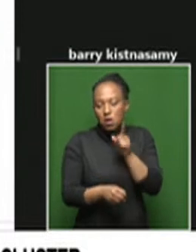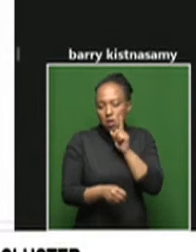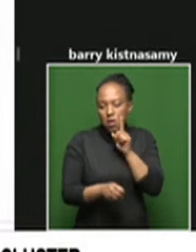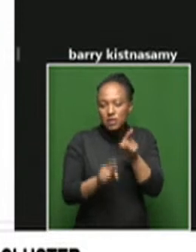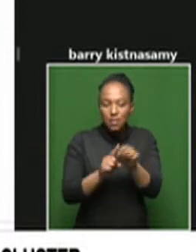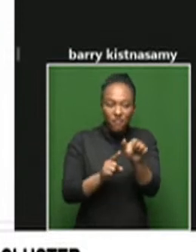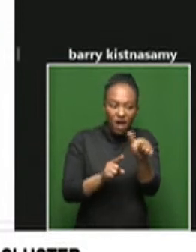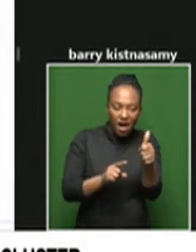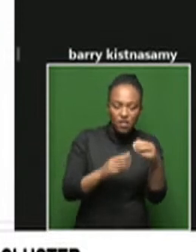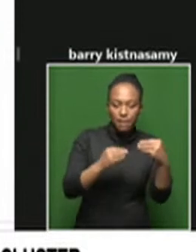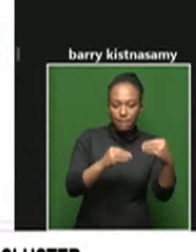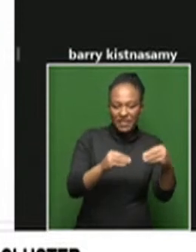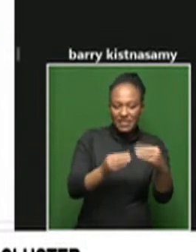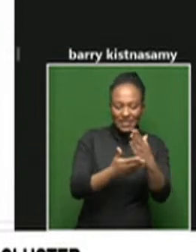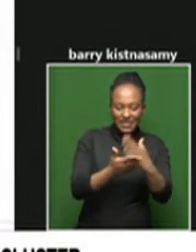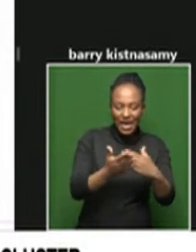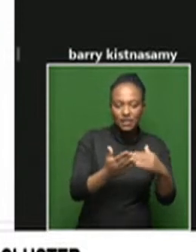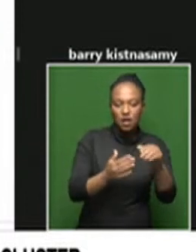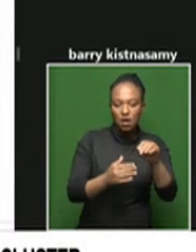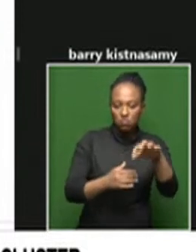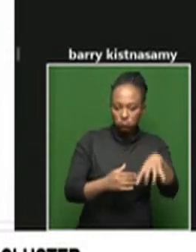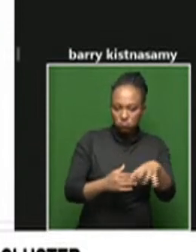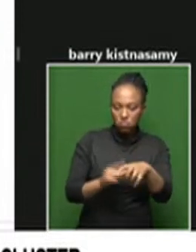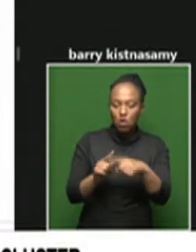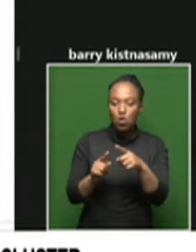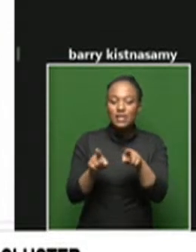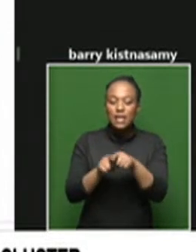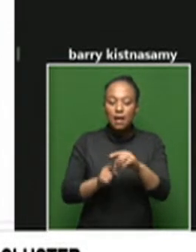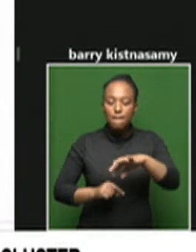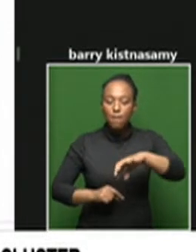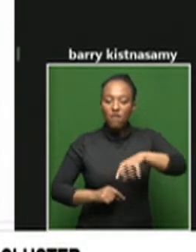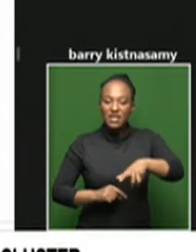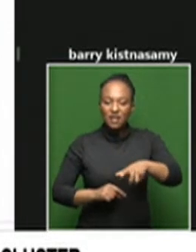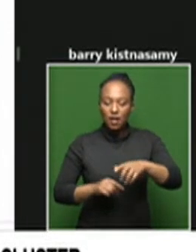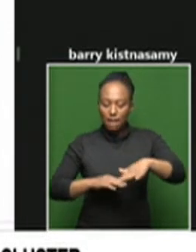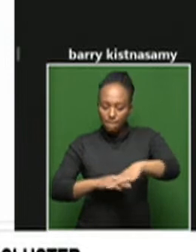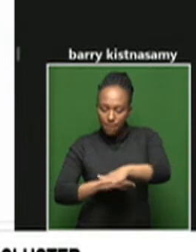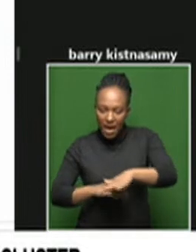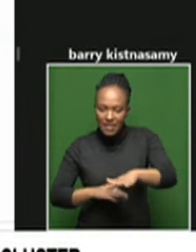other sectors as well. And this is also provincially, geographically